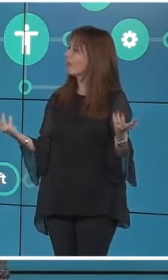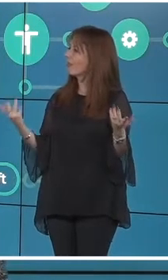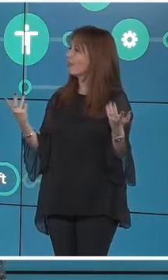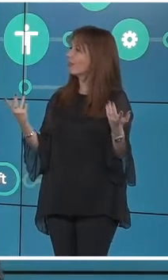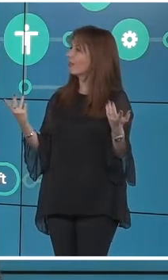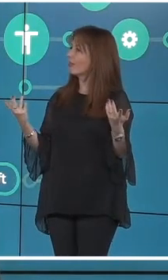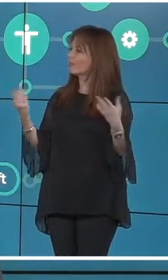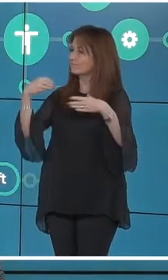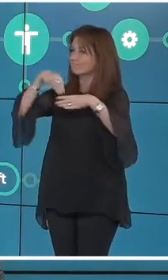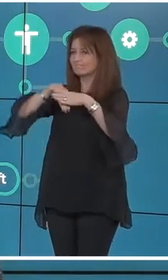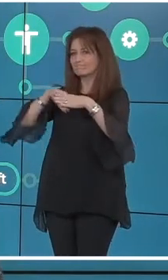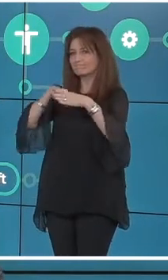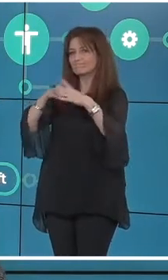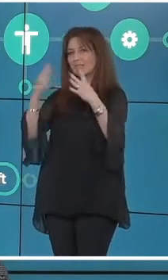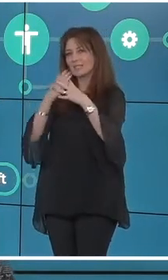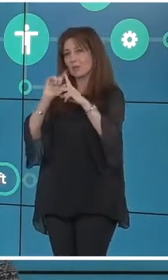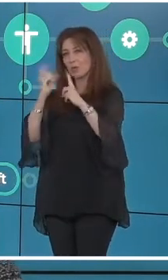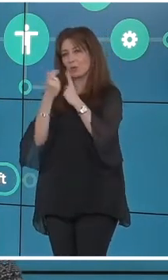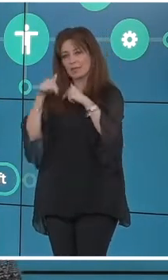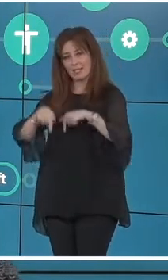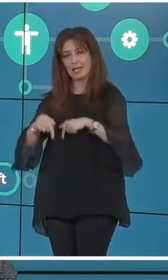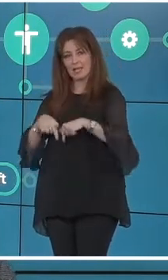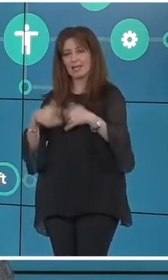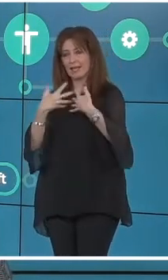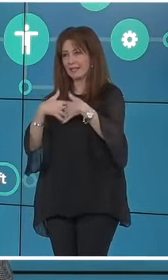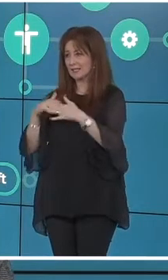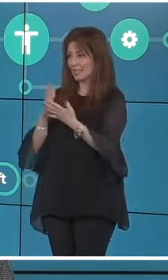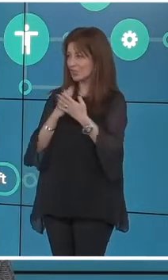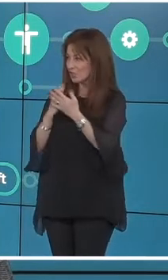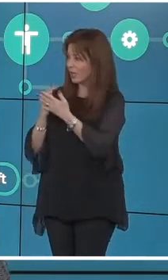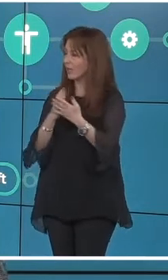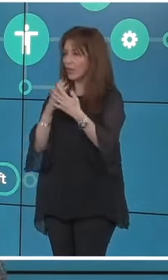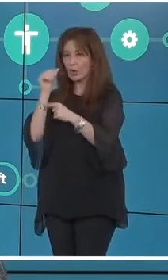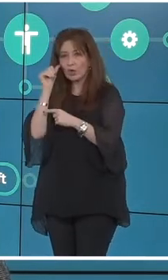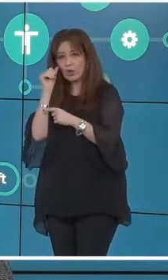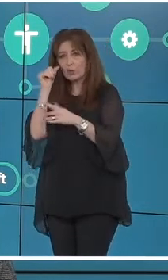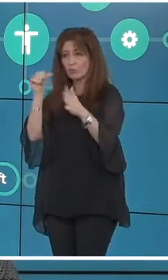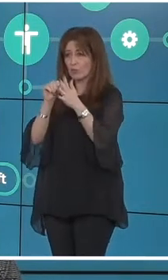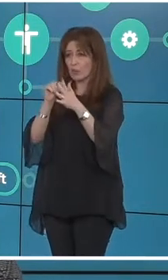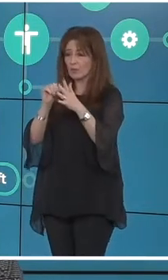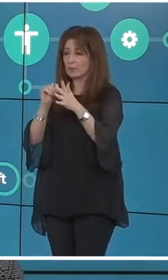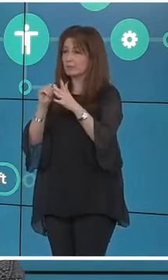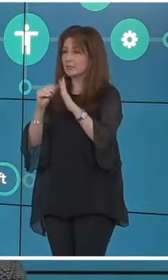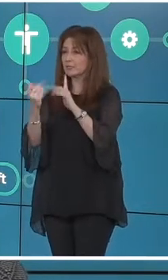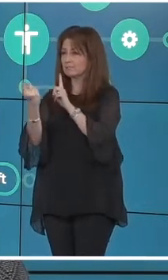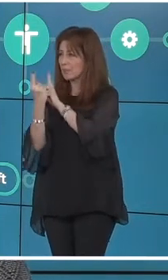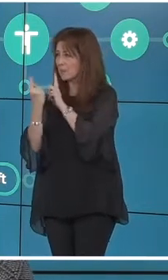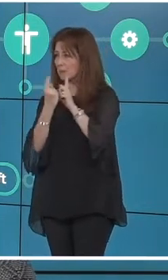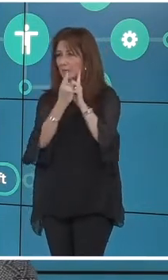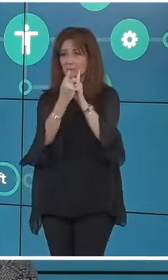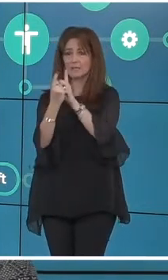the accessibility community here at TechShare, and knowing that the problems that we're facing